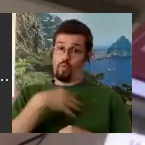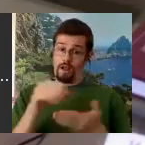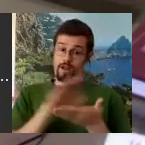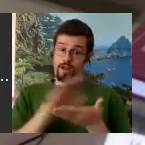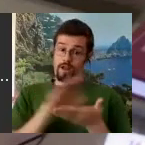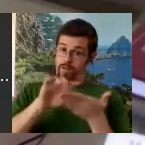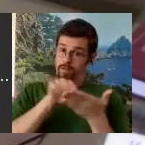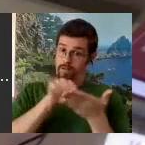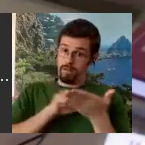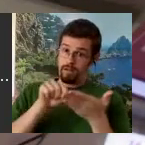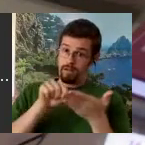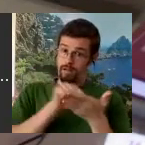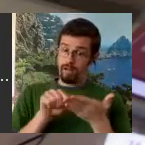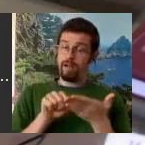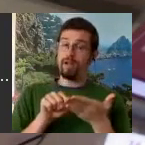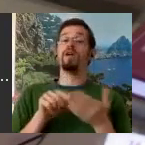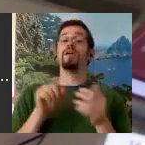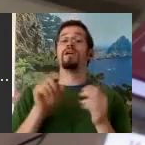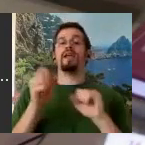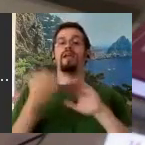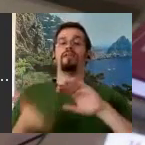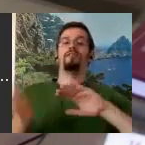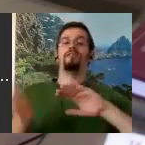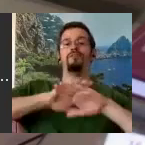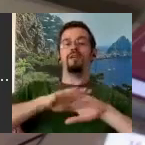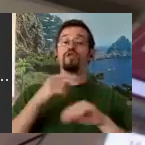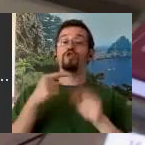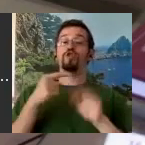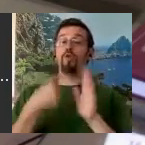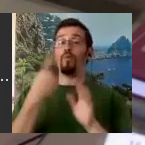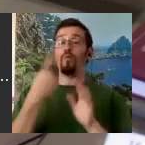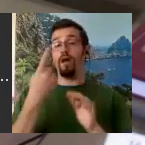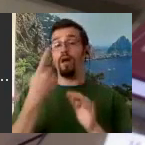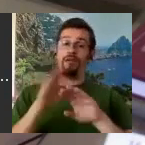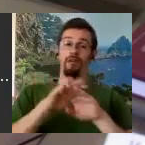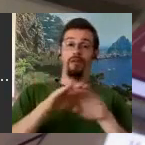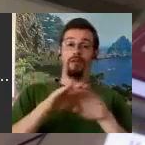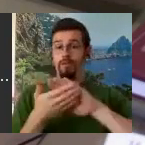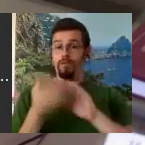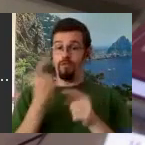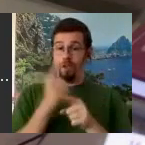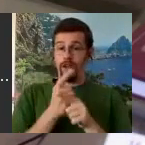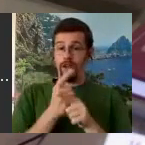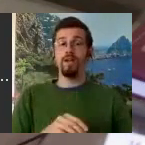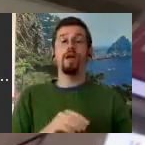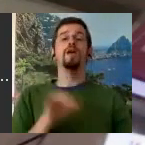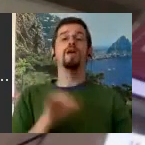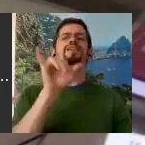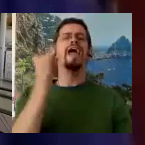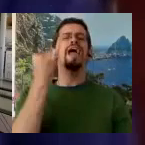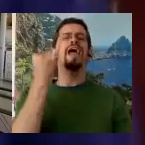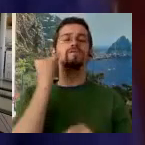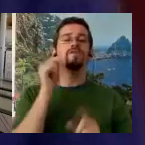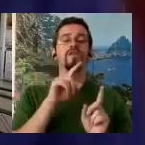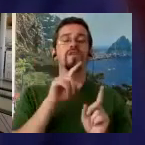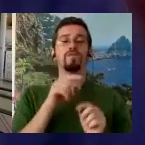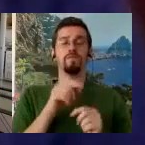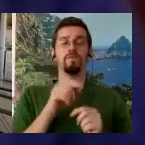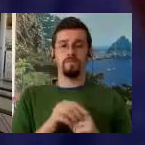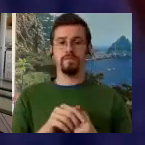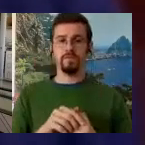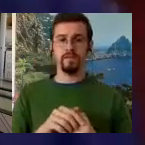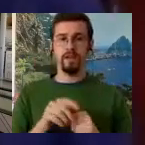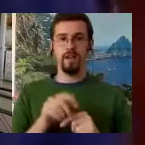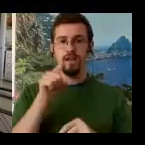to be able to show that one hand was over the other. Isn't that right, Steve? Yeah, you can go to the projection, and